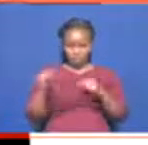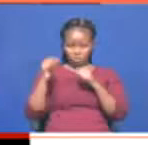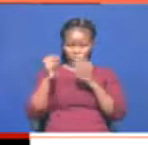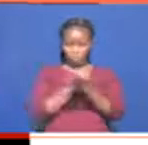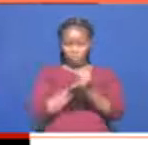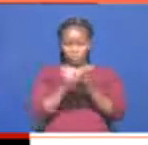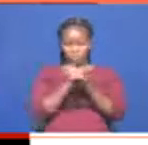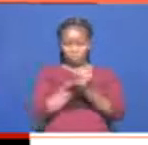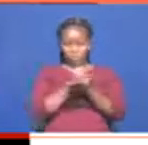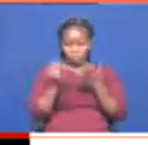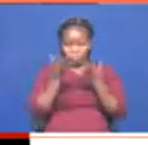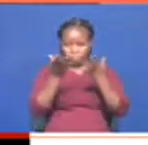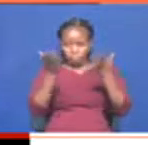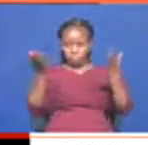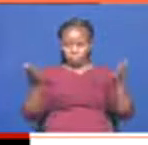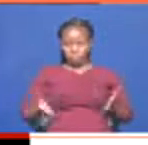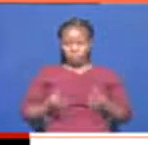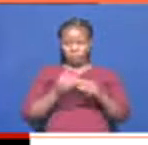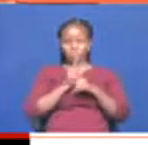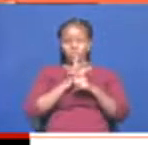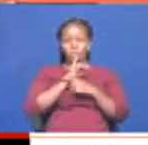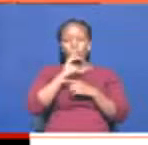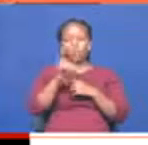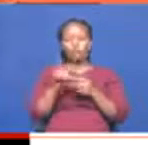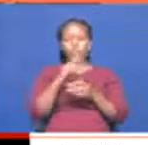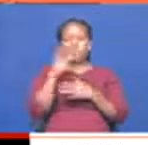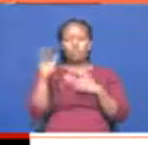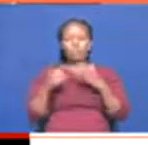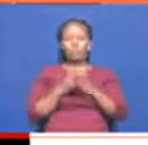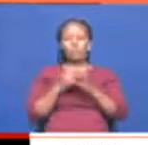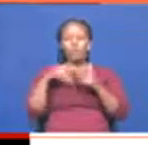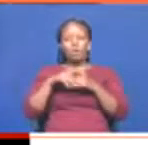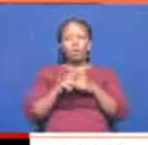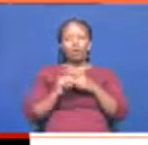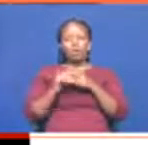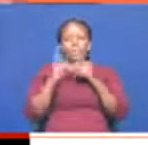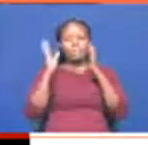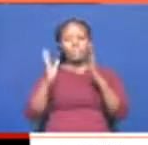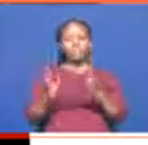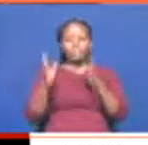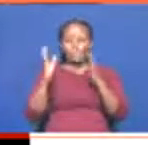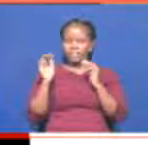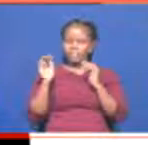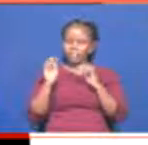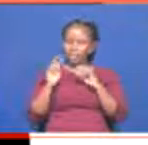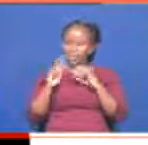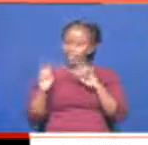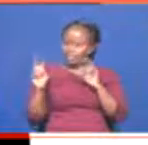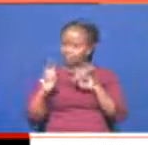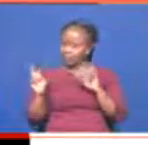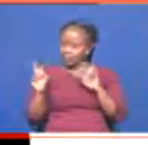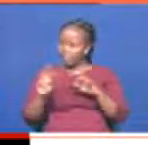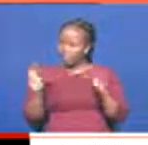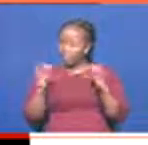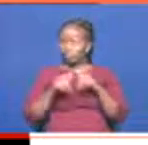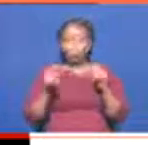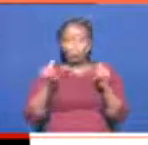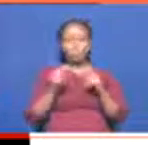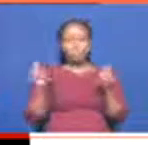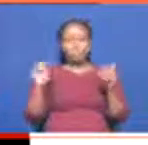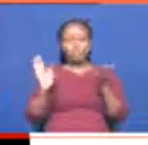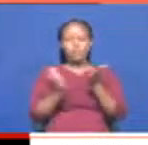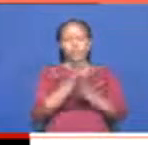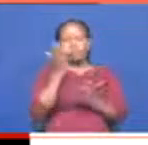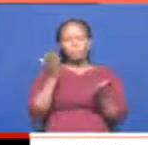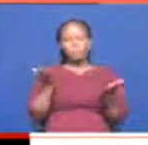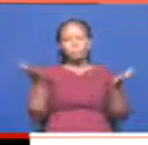there, ensuring that all engineering structures are checked properly in order to curb cases of collapses of